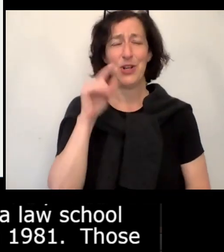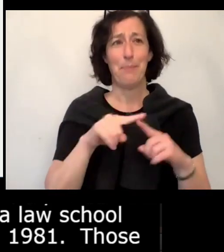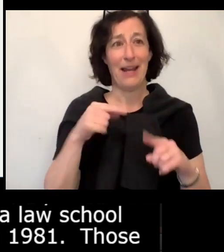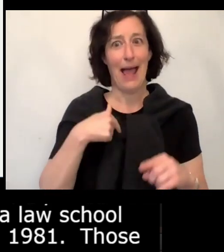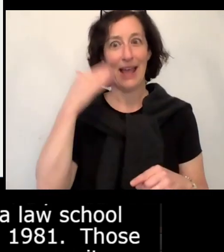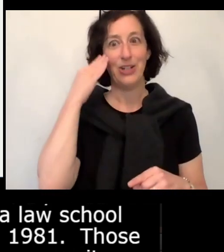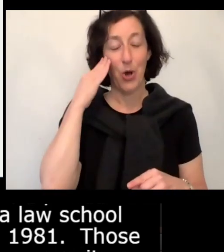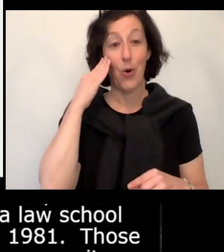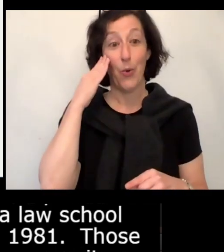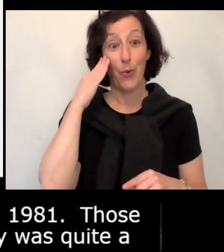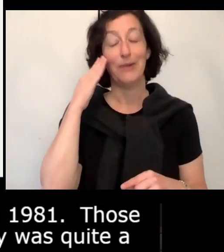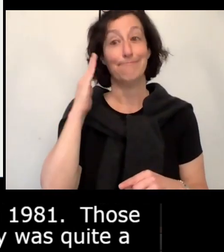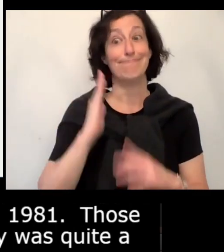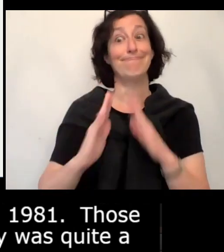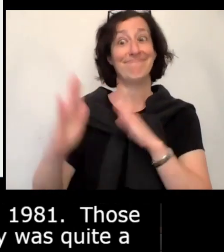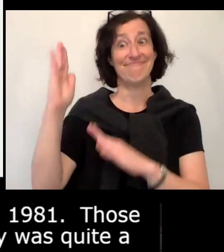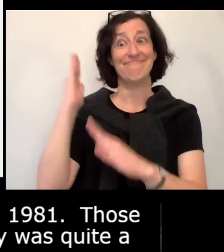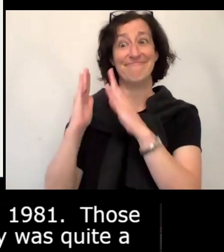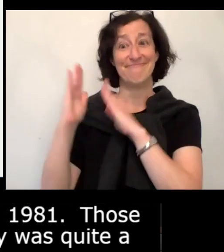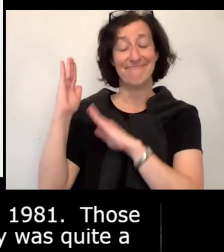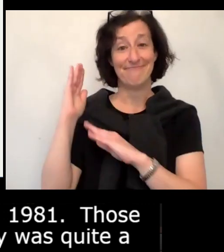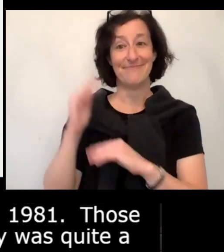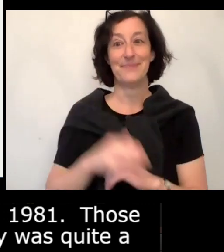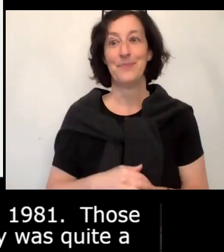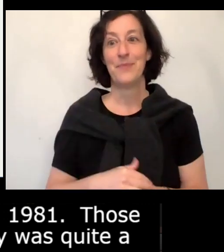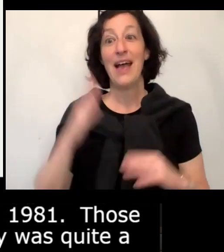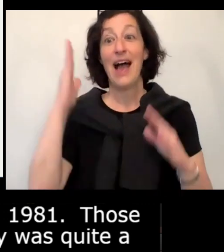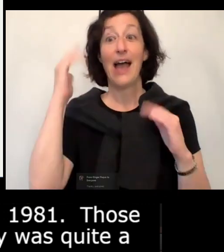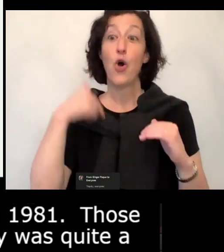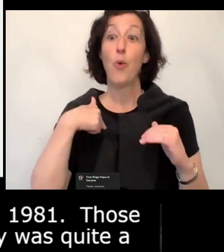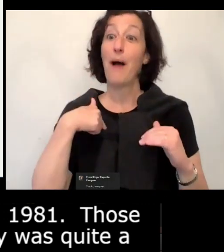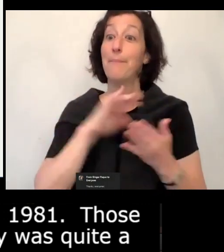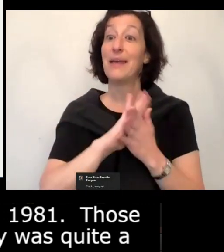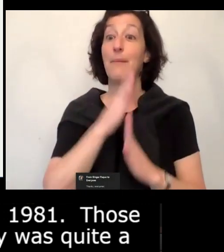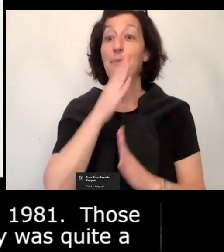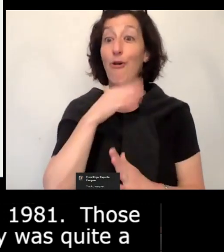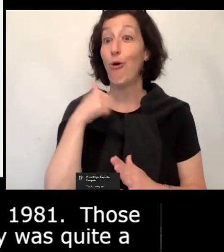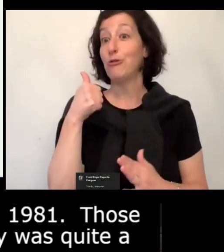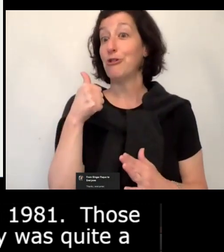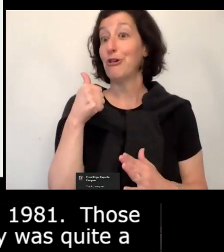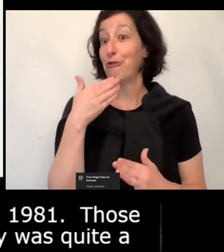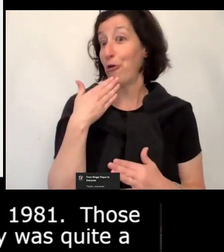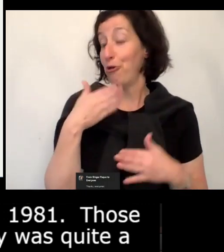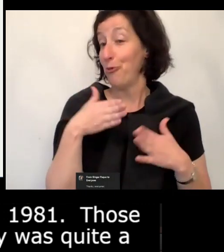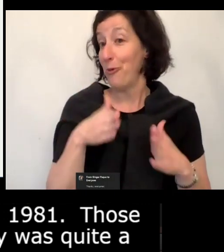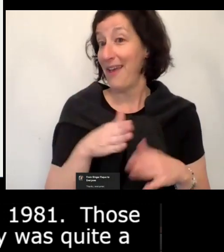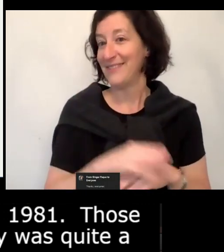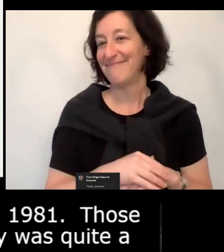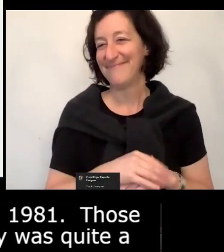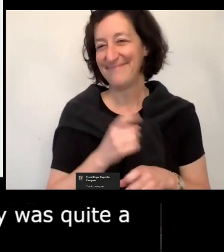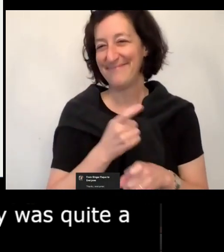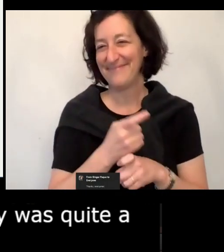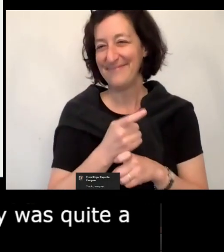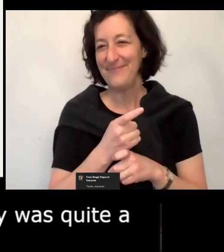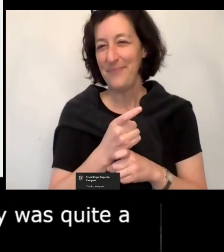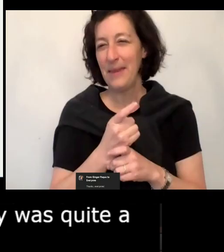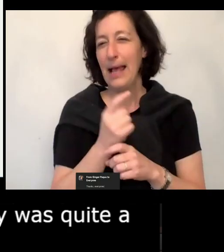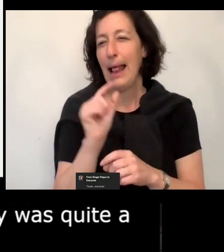ago. Hopefully I'm aging gracefully. We have a few minutes, so I